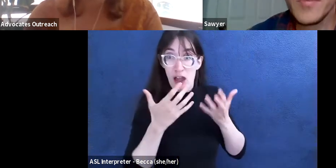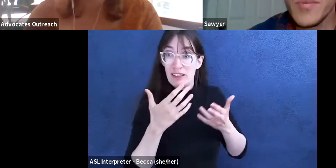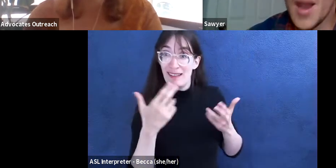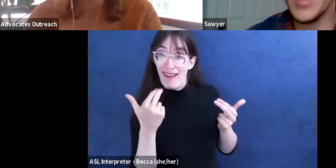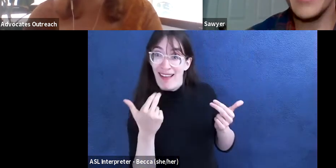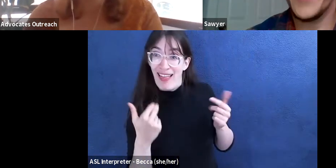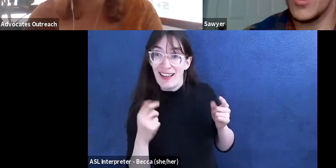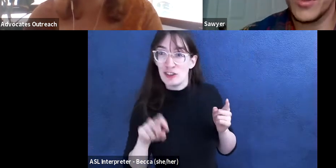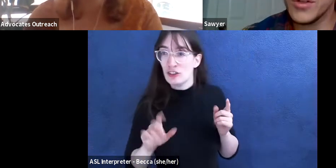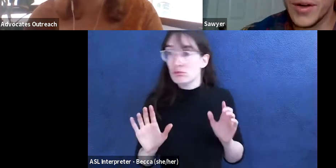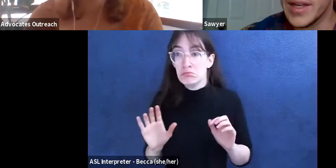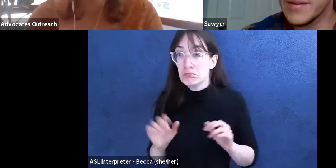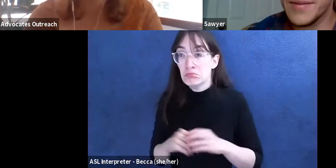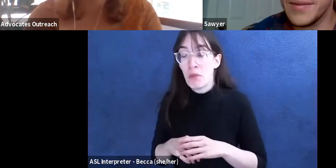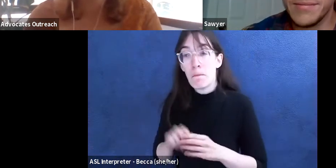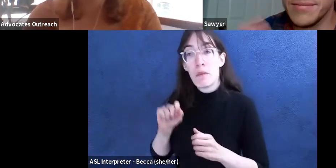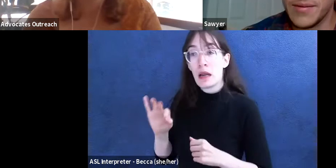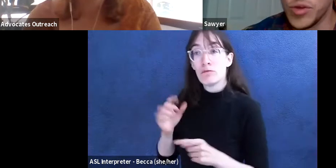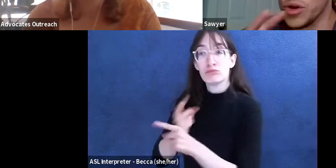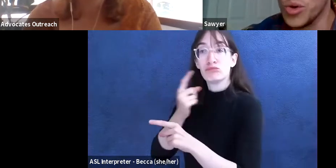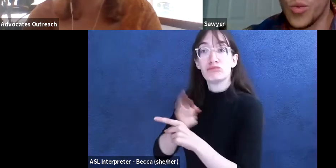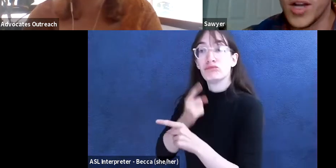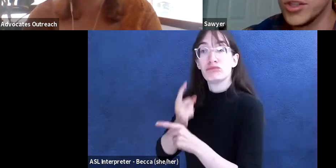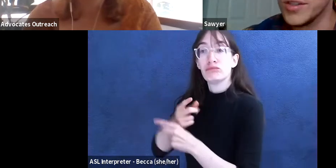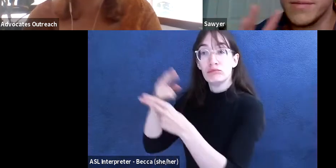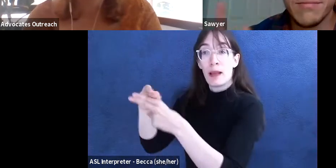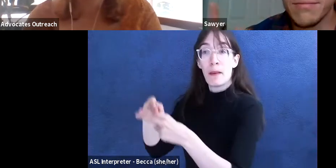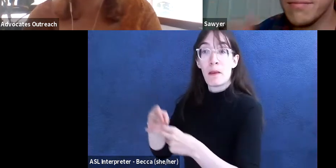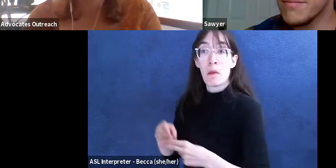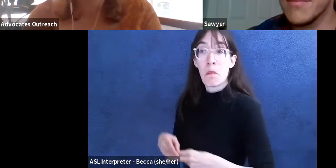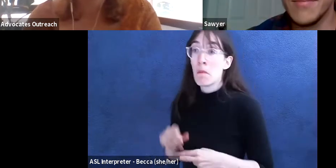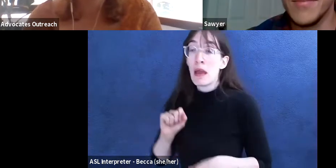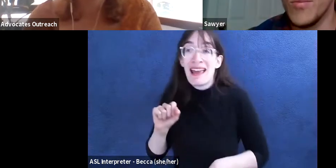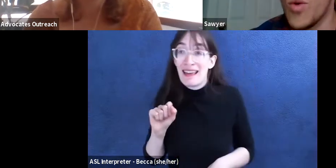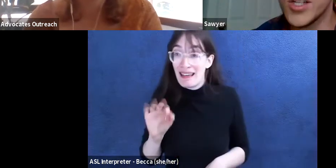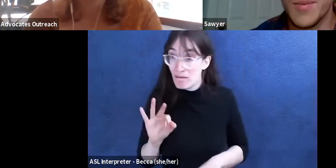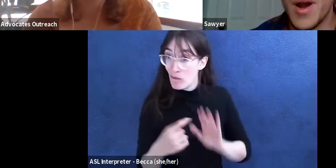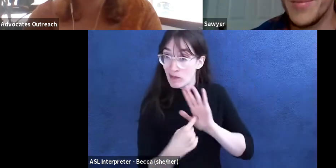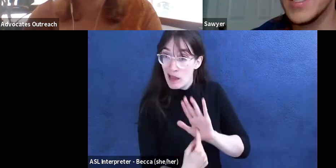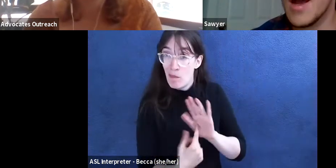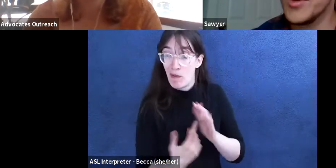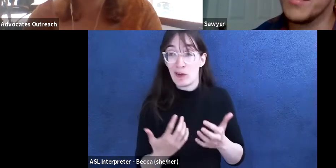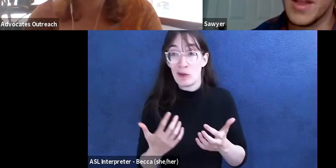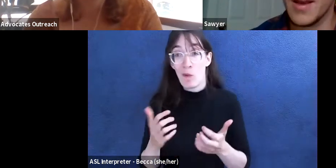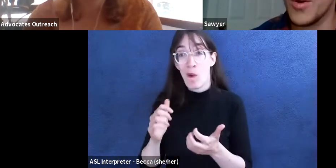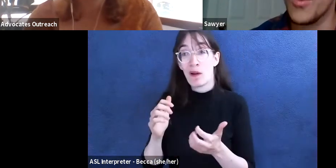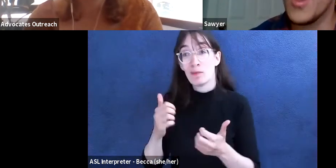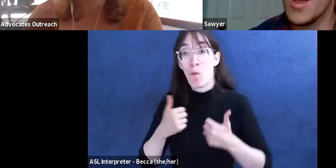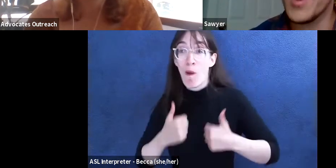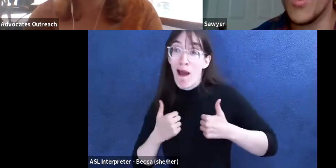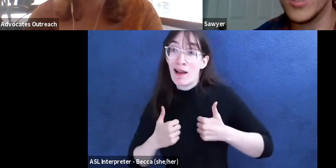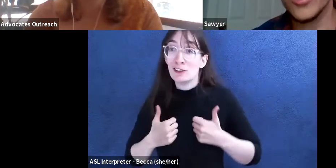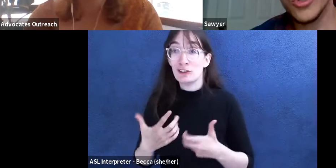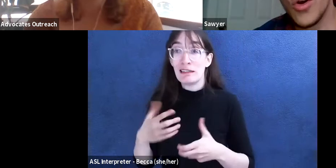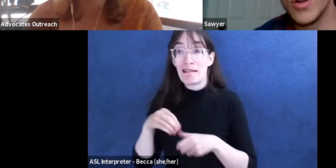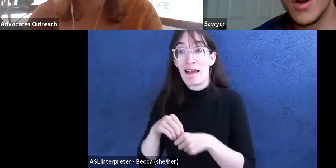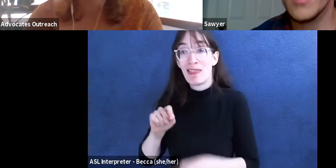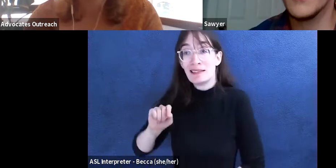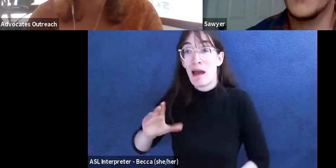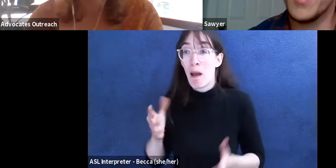are, not toddlers anymore and you haven't talked with them a lot about this stuff, that's okay. It's not too late to